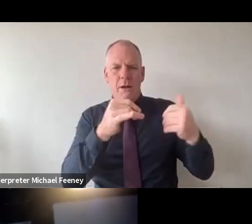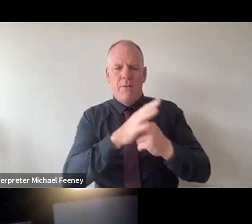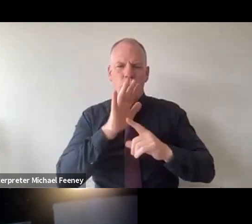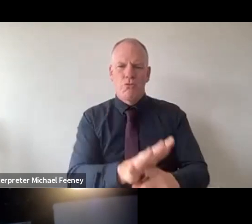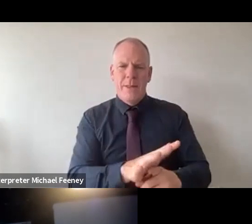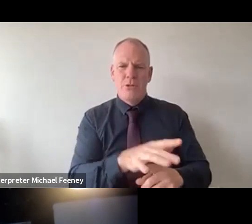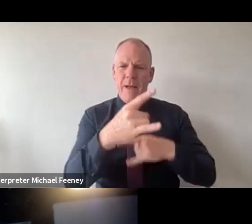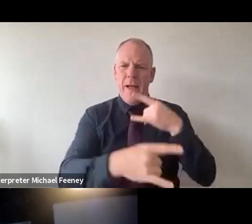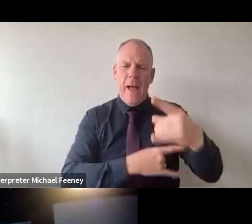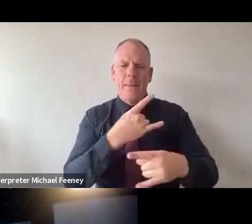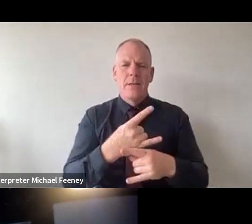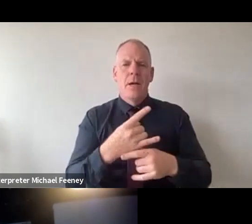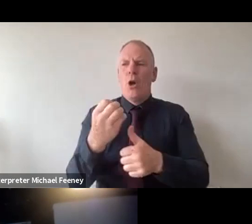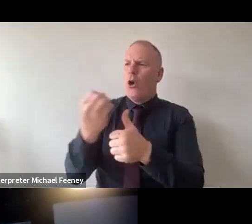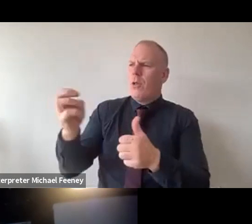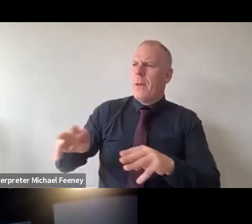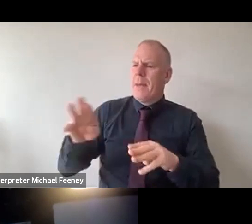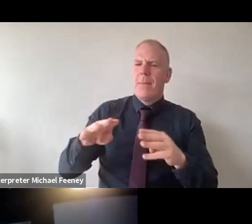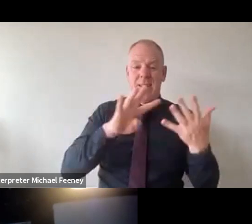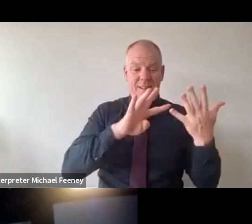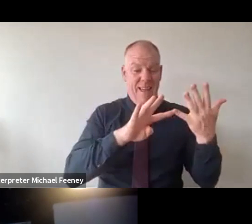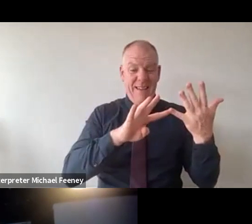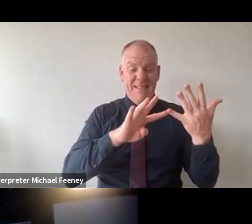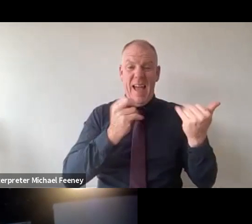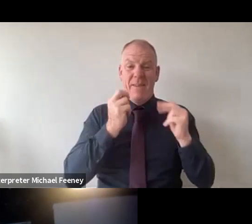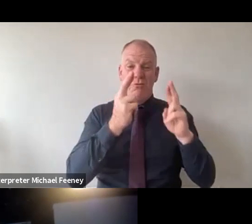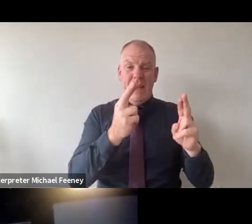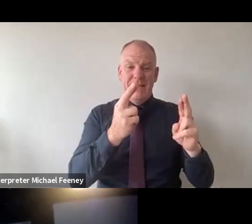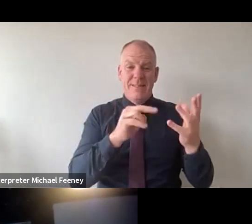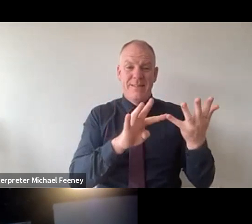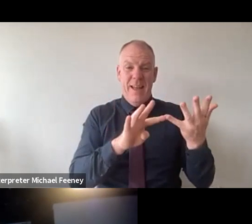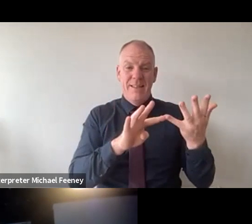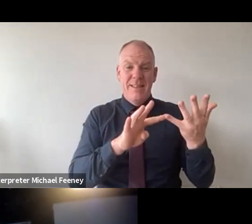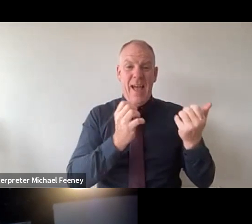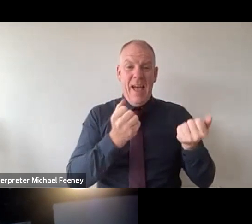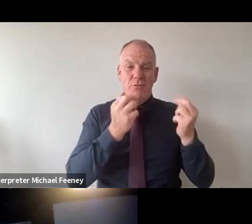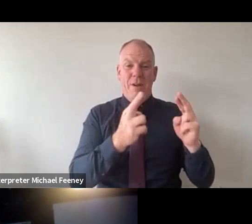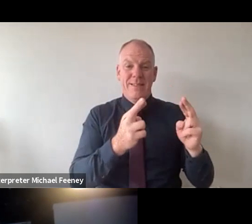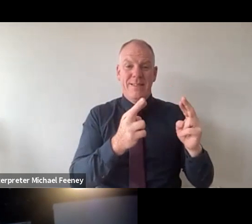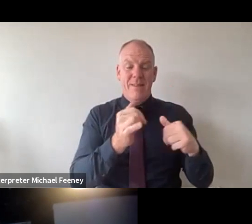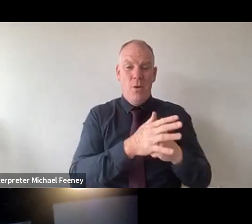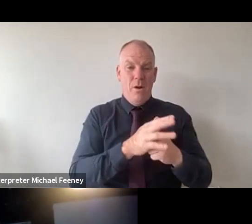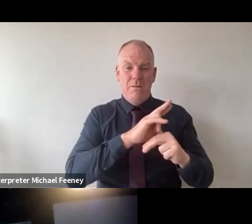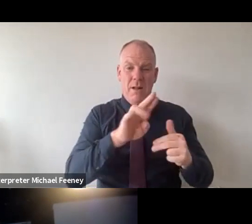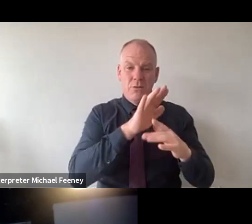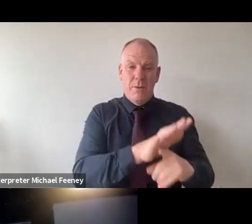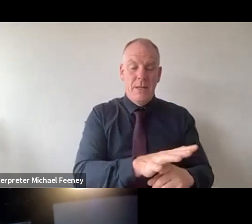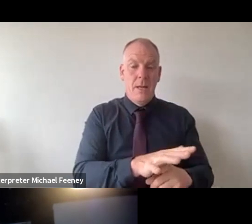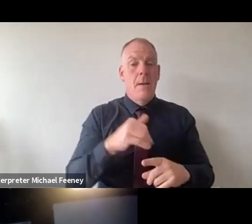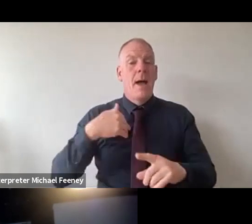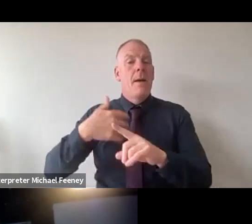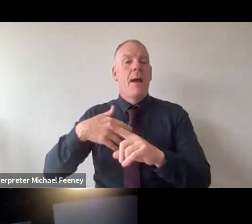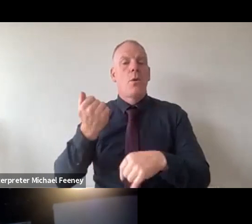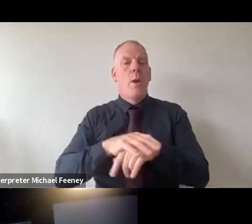faced where other people on the 9 grounds would. So just to kind of give you a bit of background, I grew up in inner